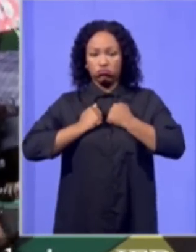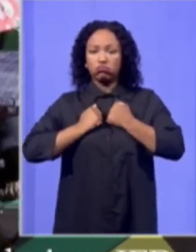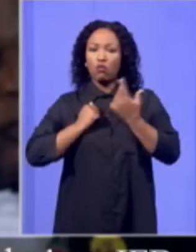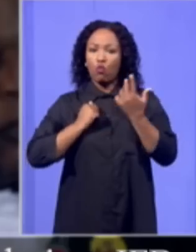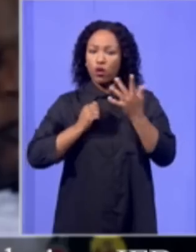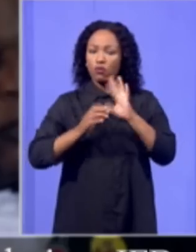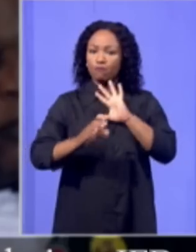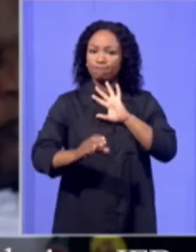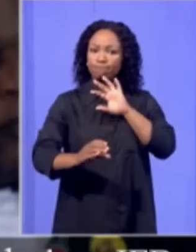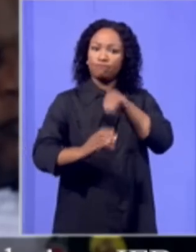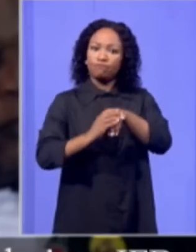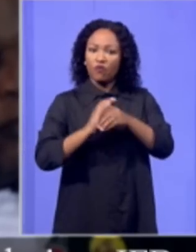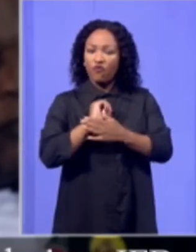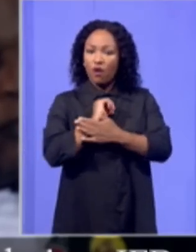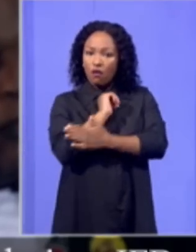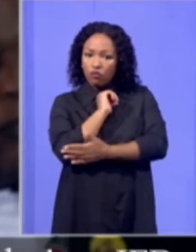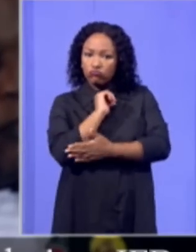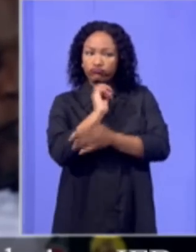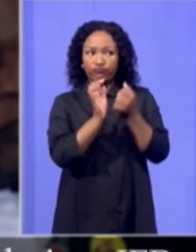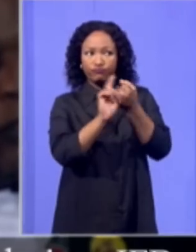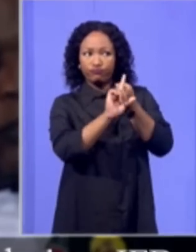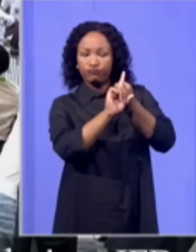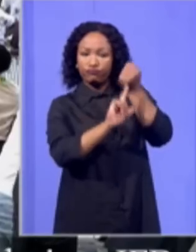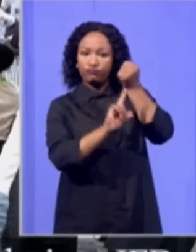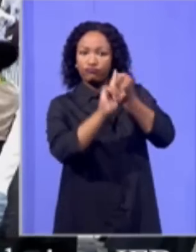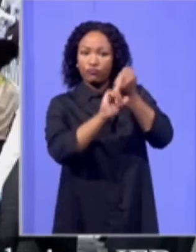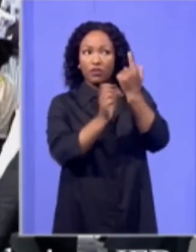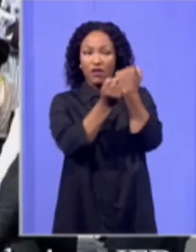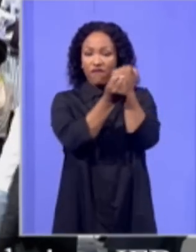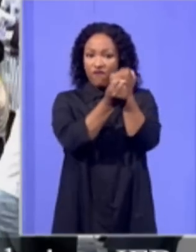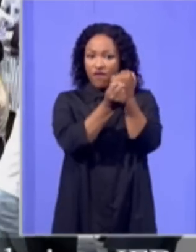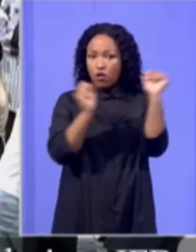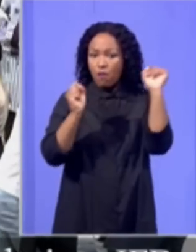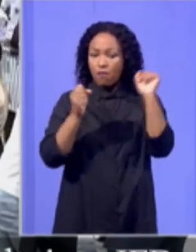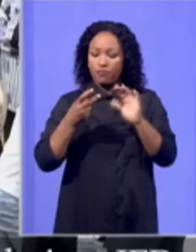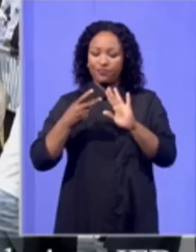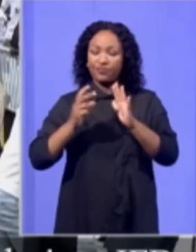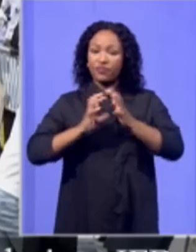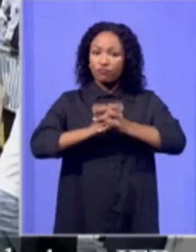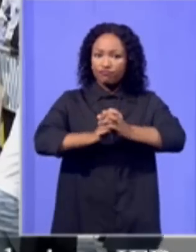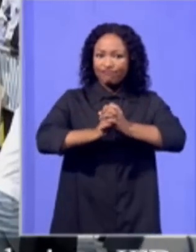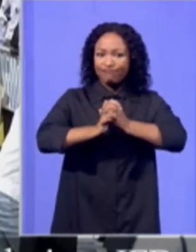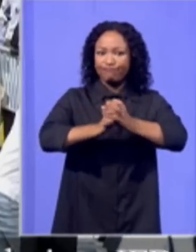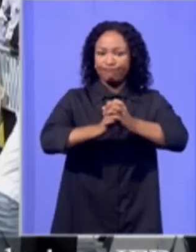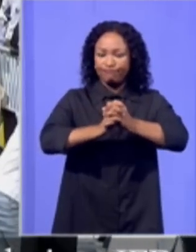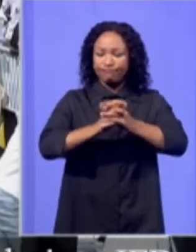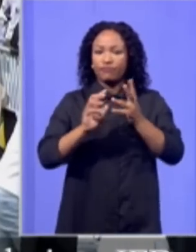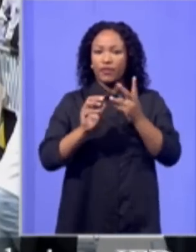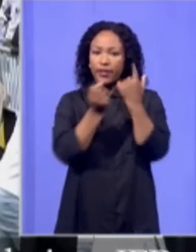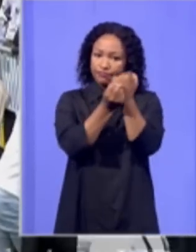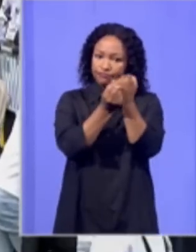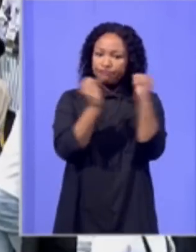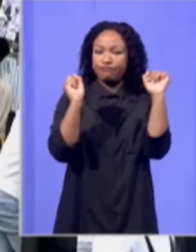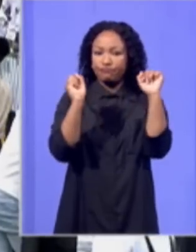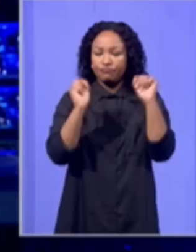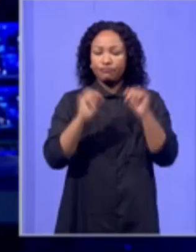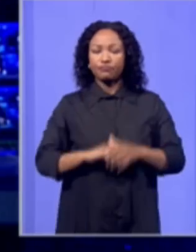nation's pursuit of freedom, unity, and democracy.